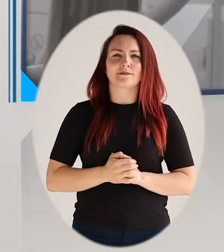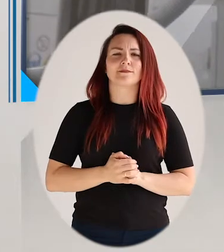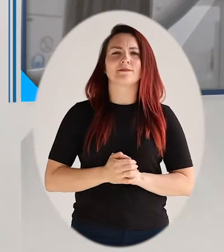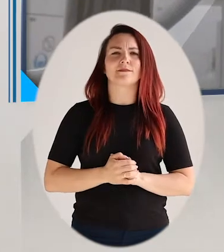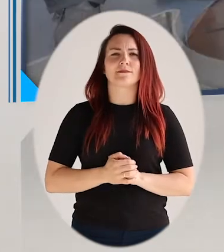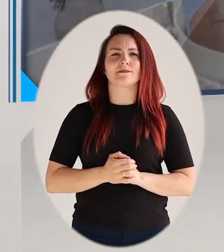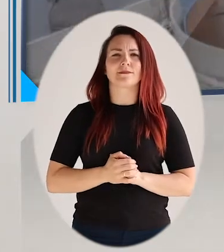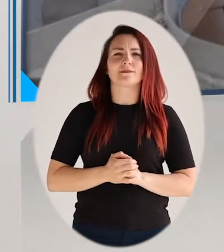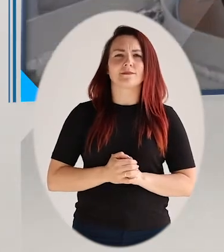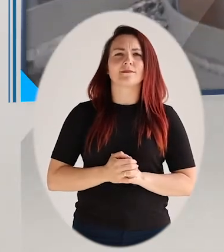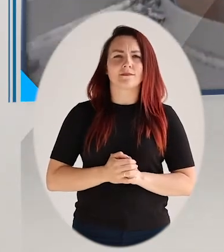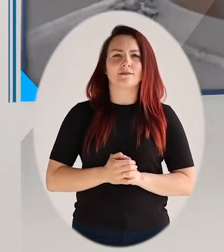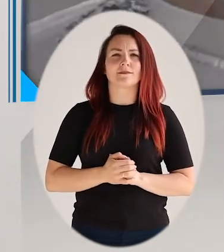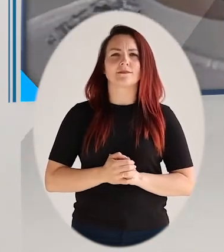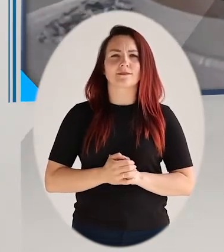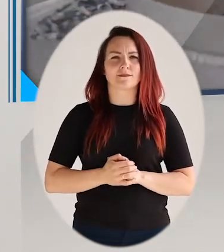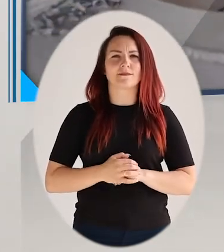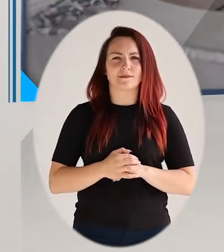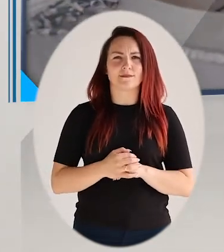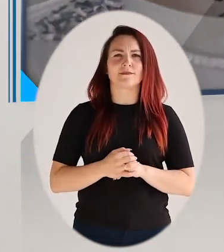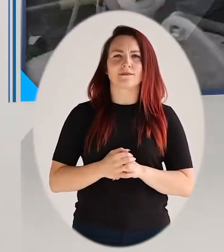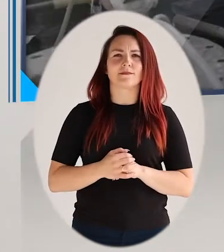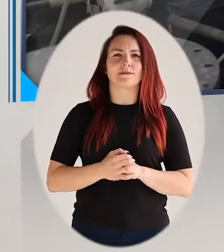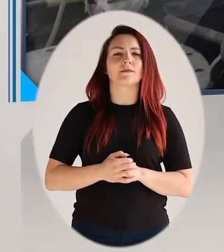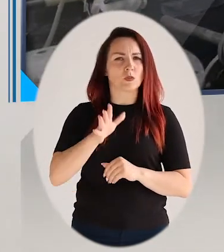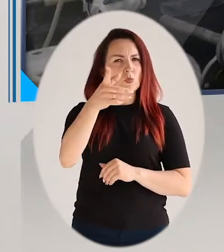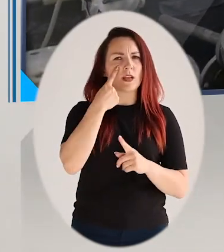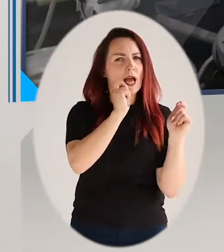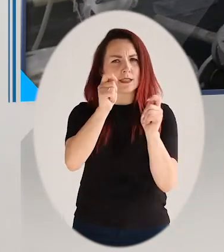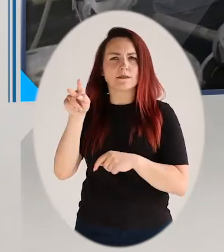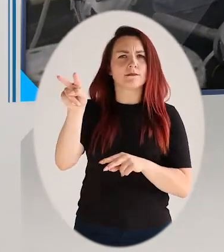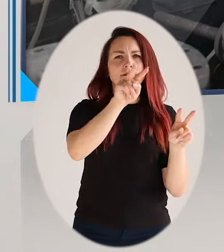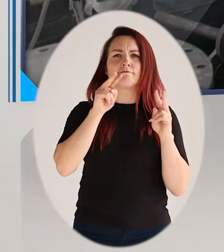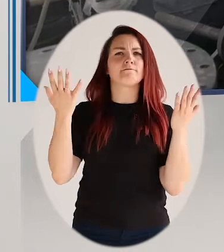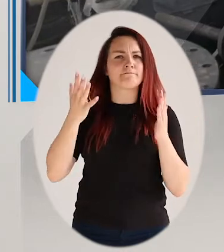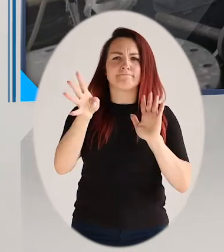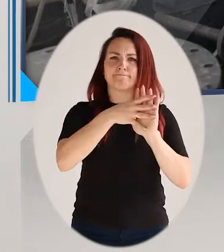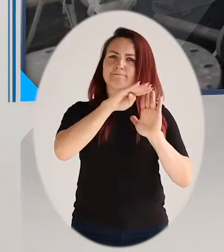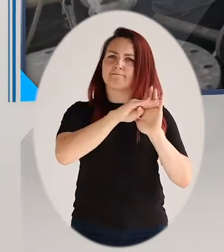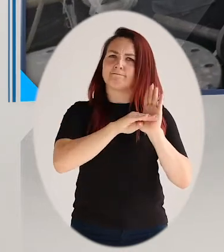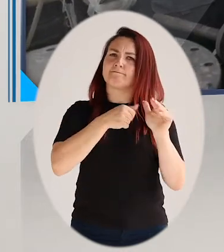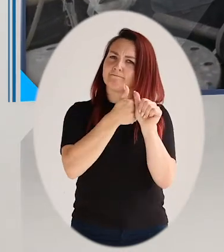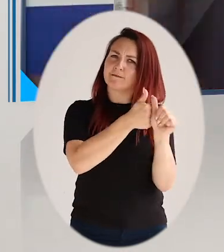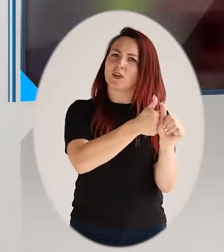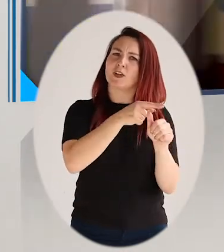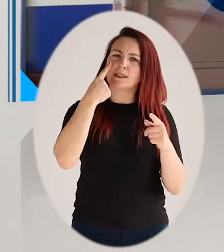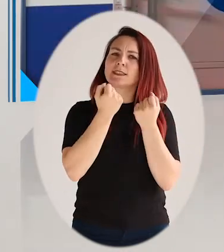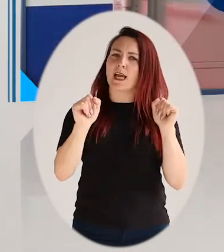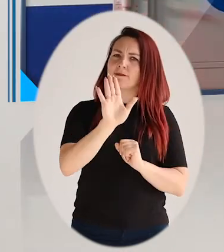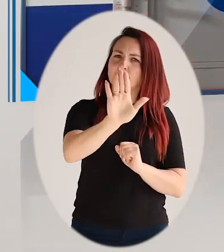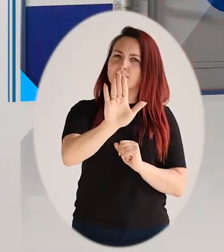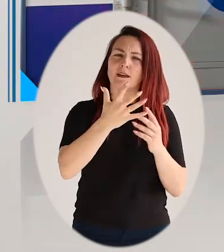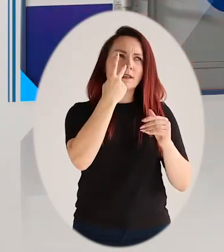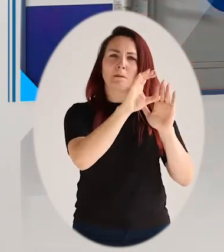energized parts of the equipment, you can get electrical injuries of various severity. Be careful. Follow the